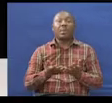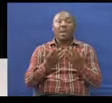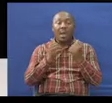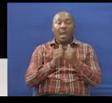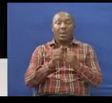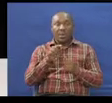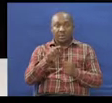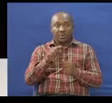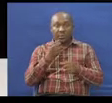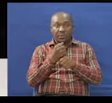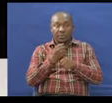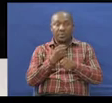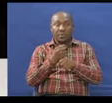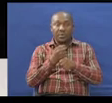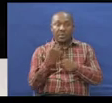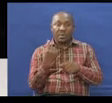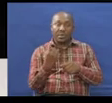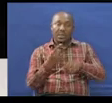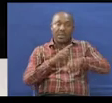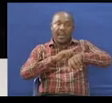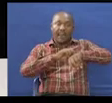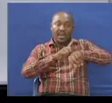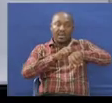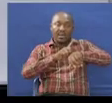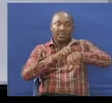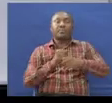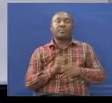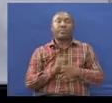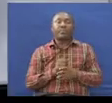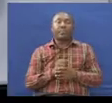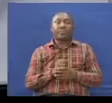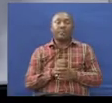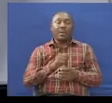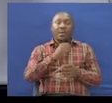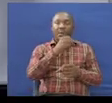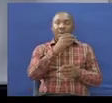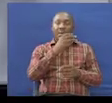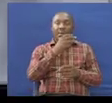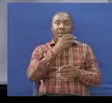Questions. But I want to do them within only a minute.